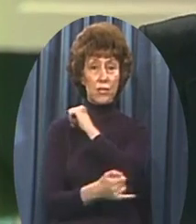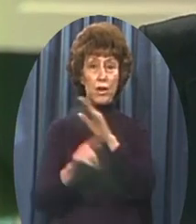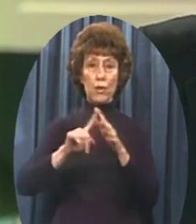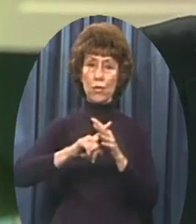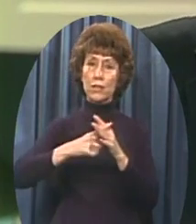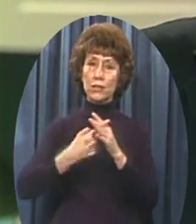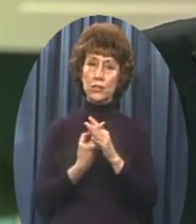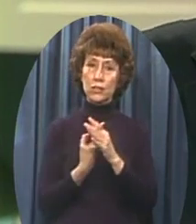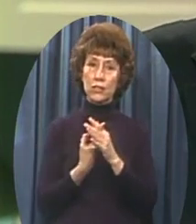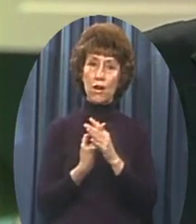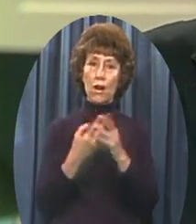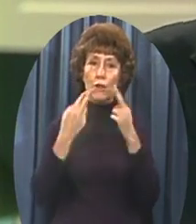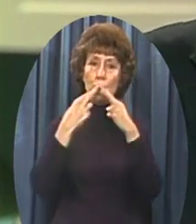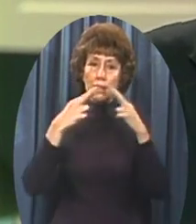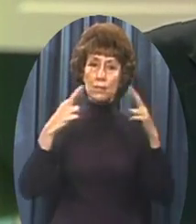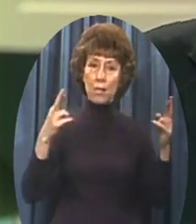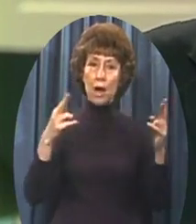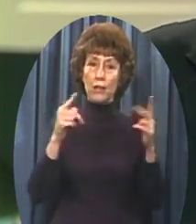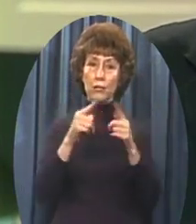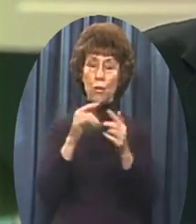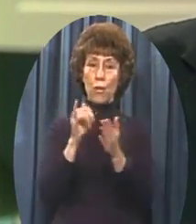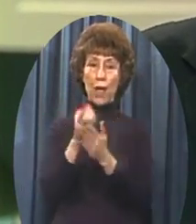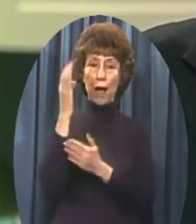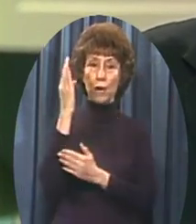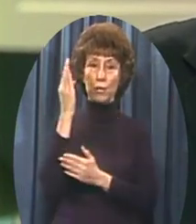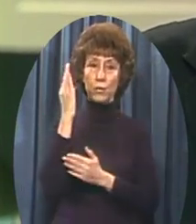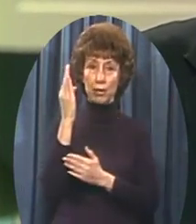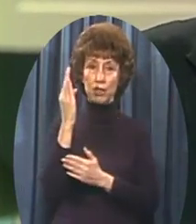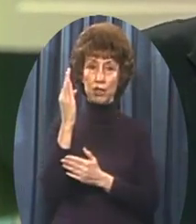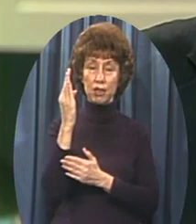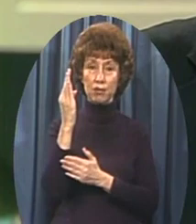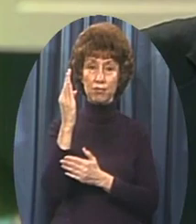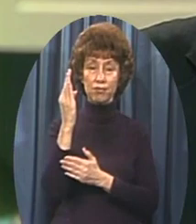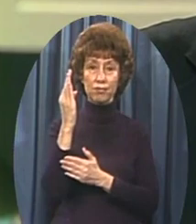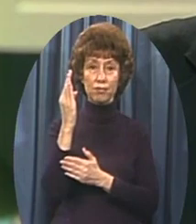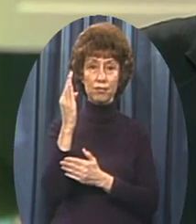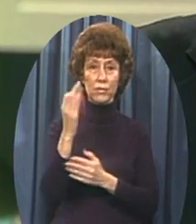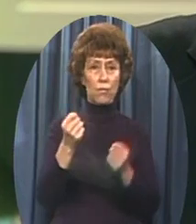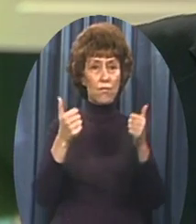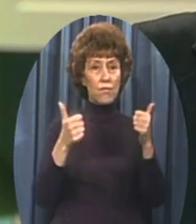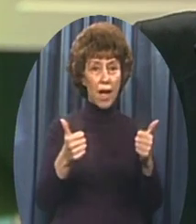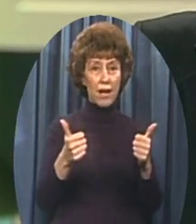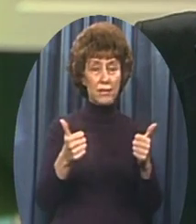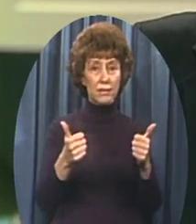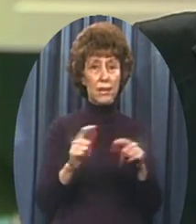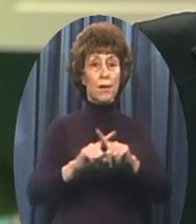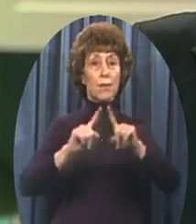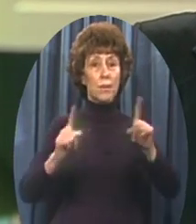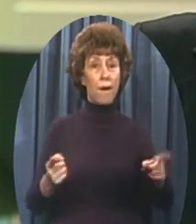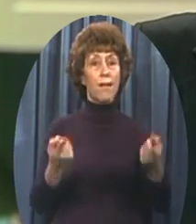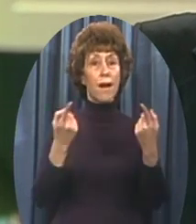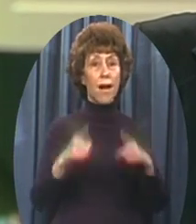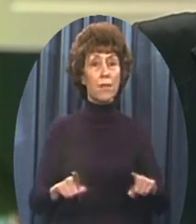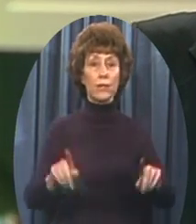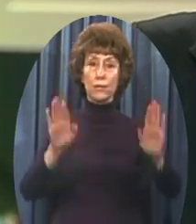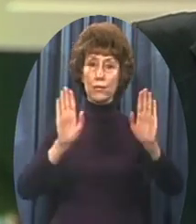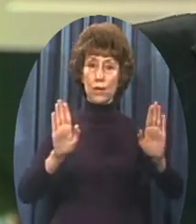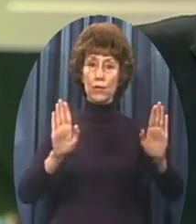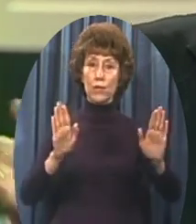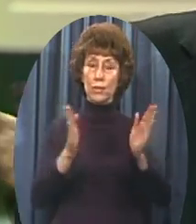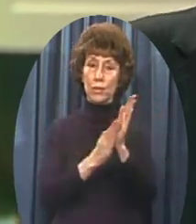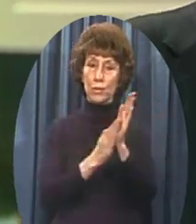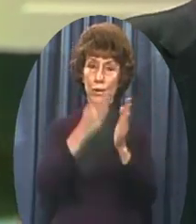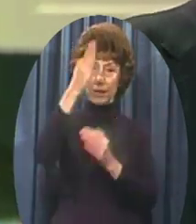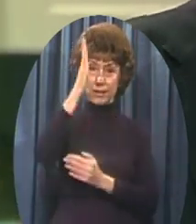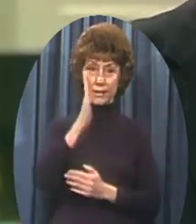levels of government right down to the lowest echelons of society. But those kinds of things have been happening.